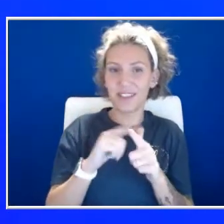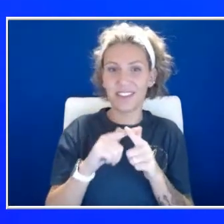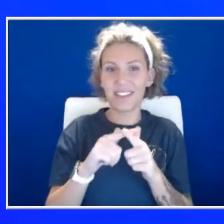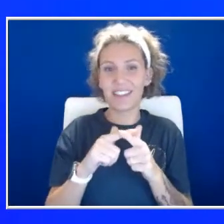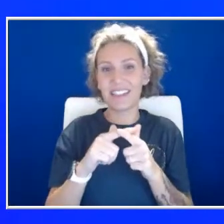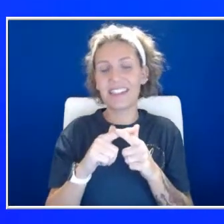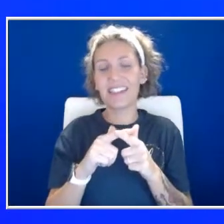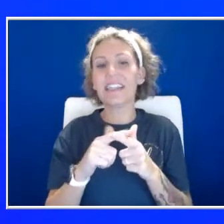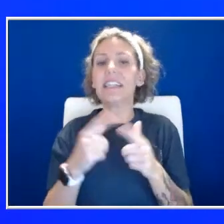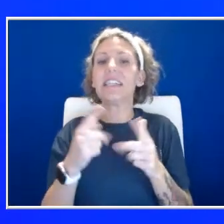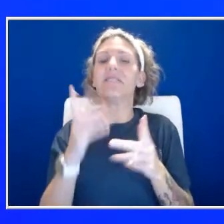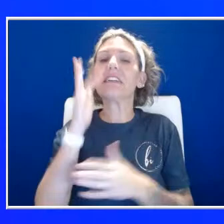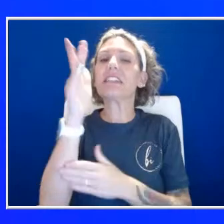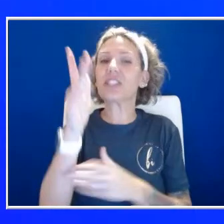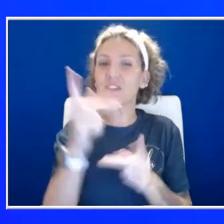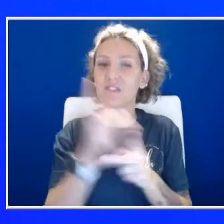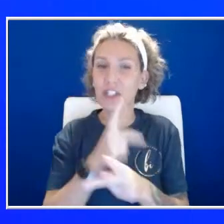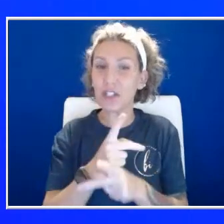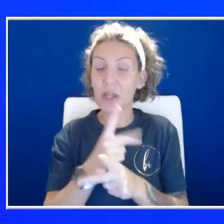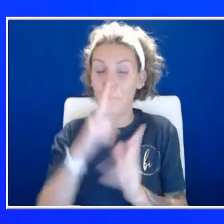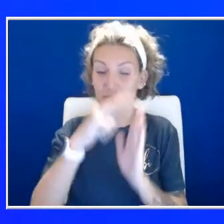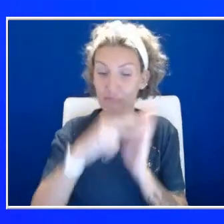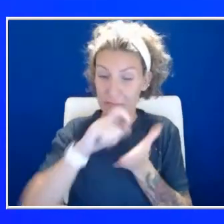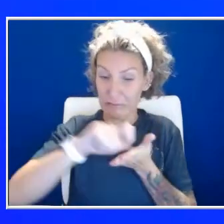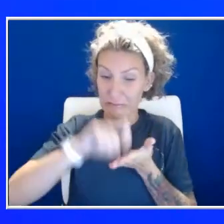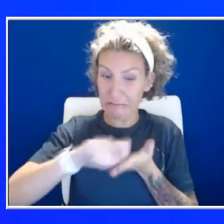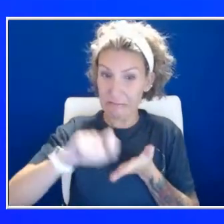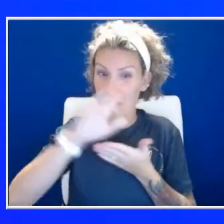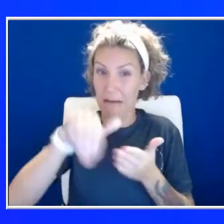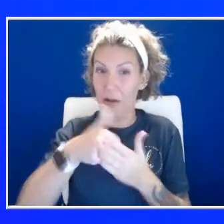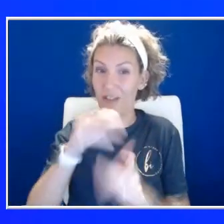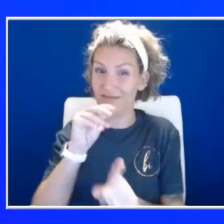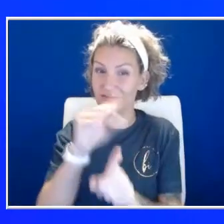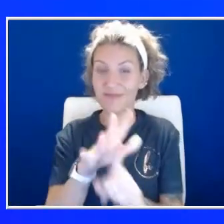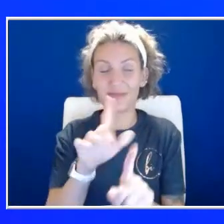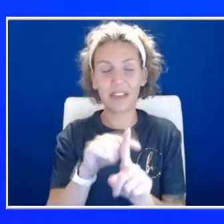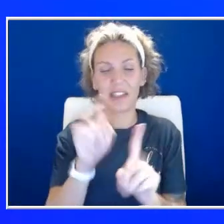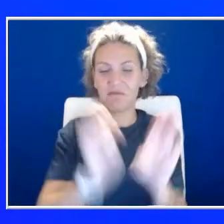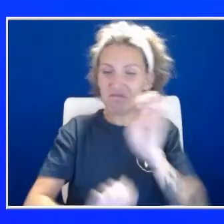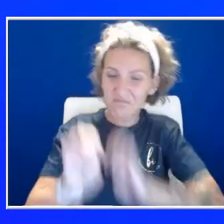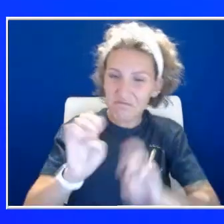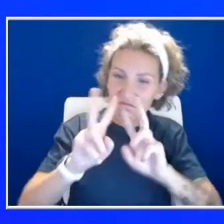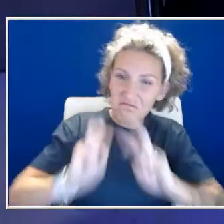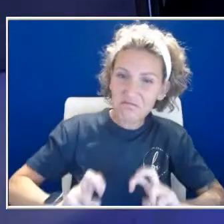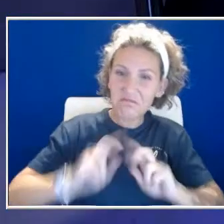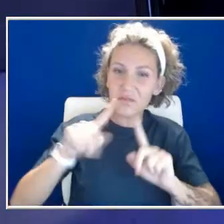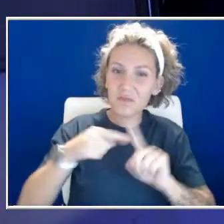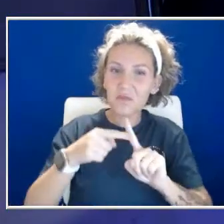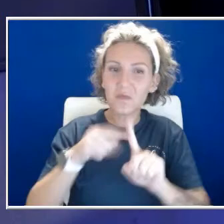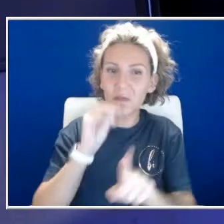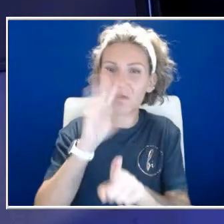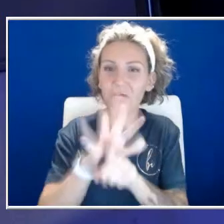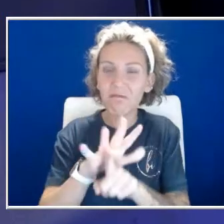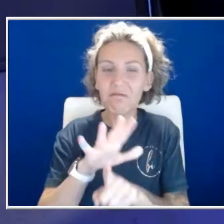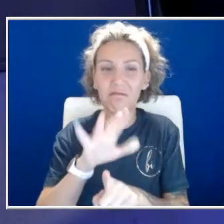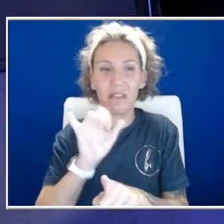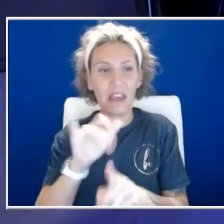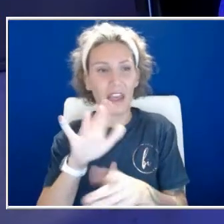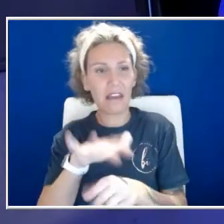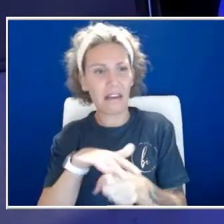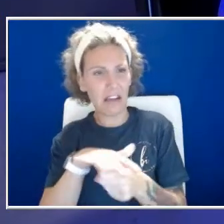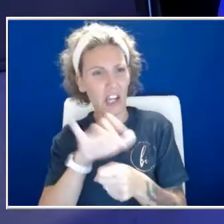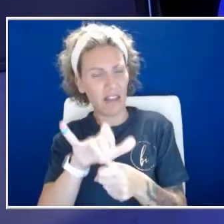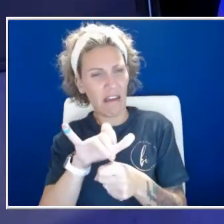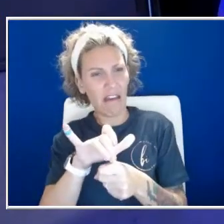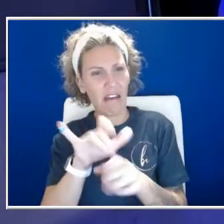well. So those are the areas that we really look at and evaluate when someone's had involvement in that area. So is that pretty common for all stroke